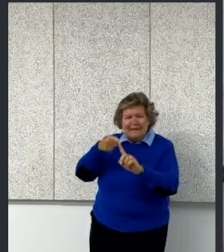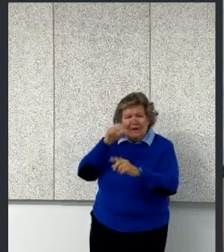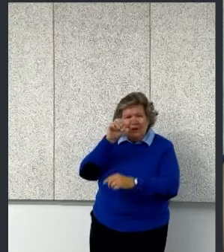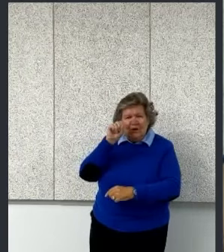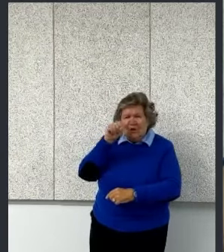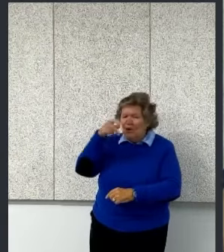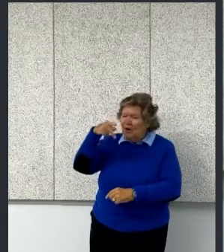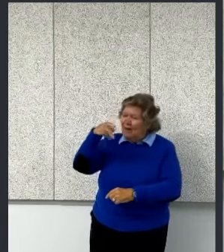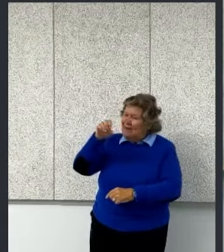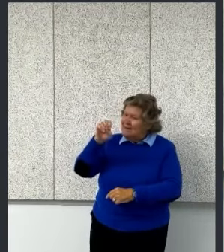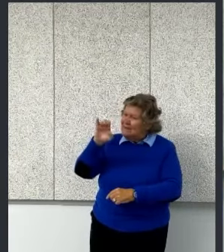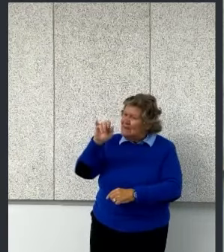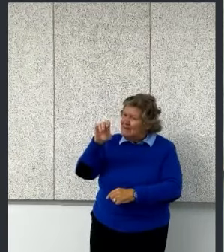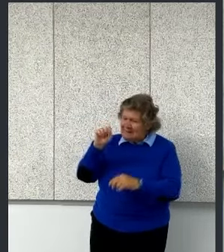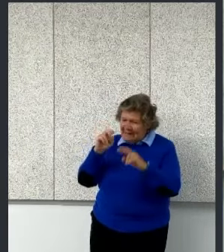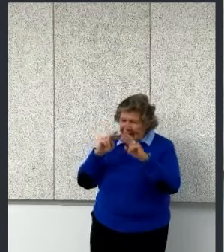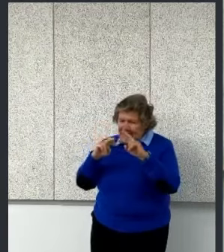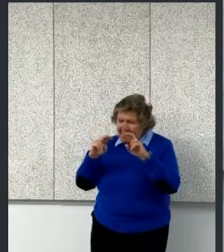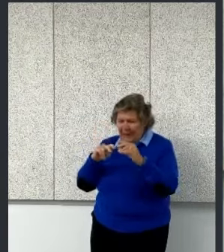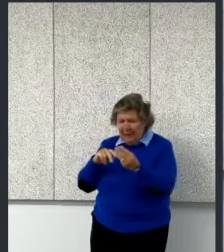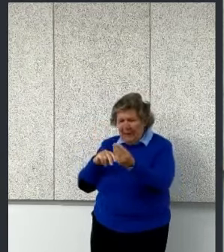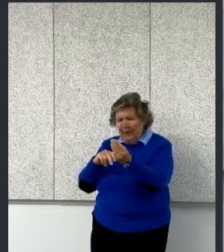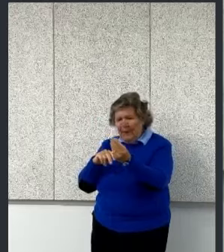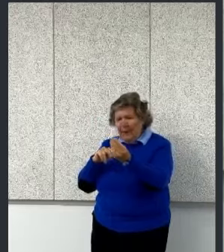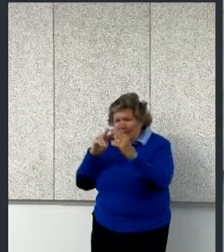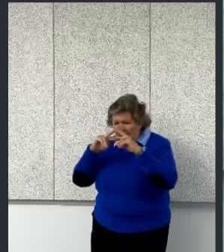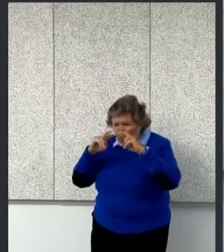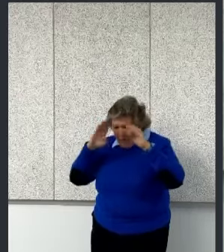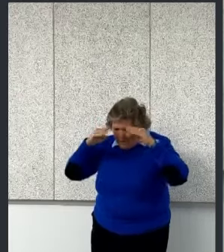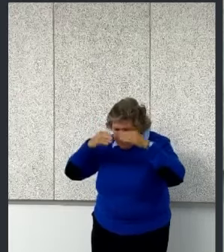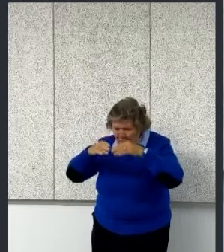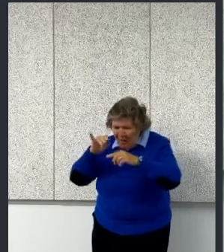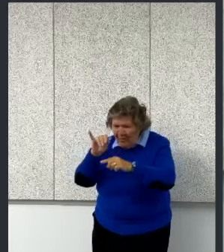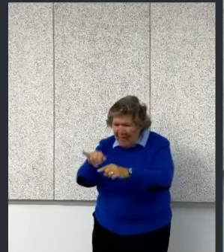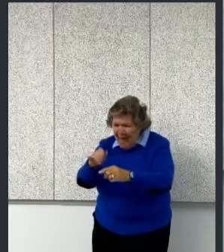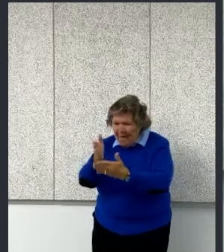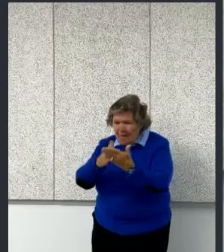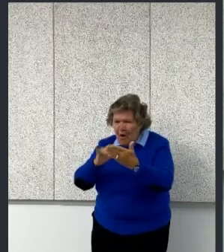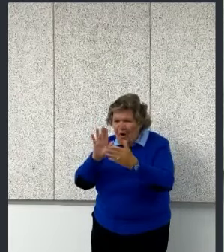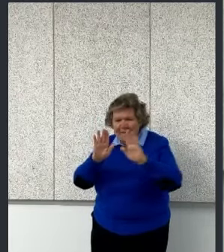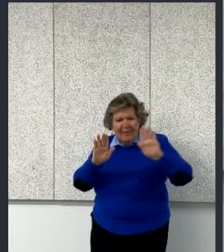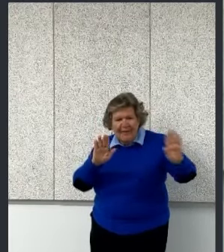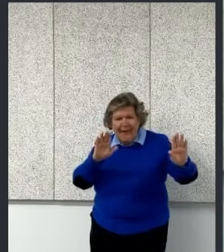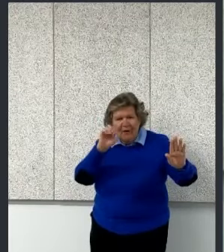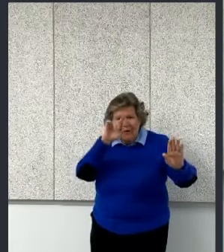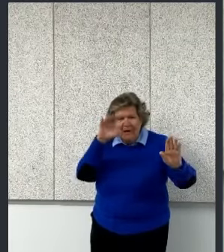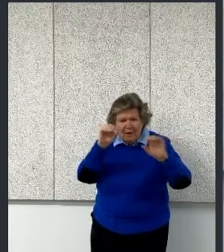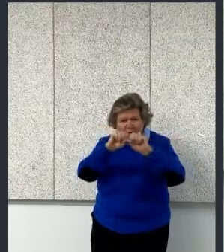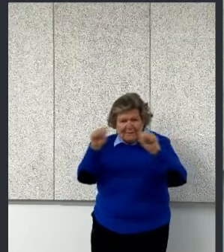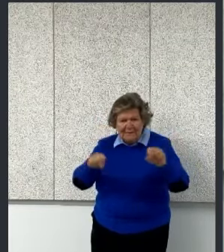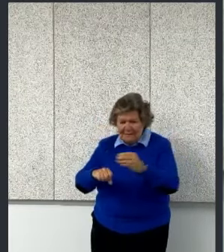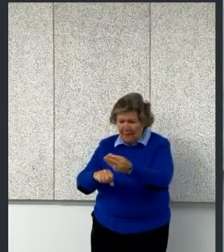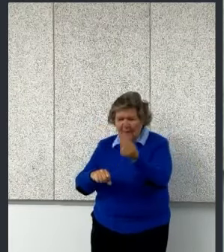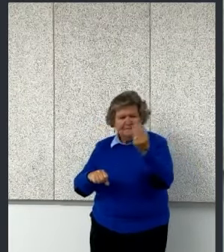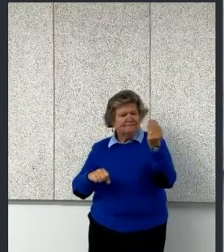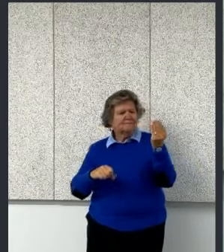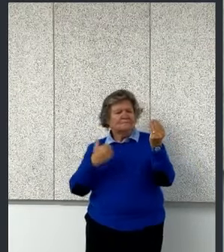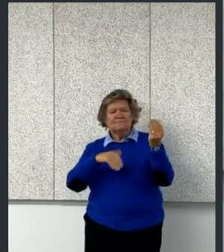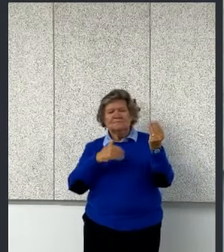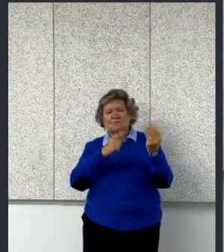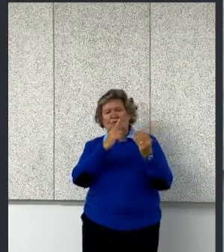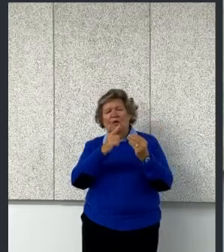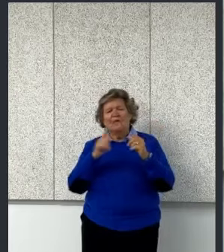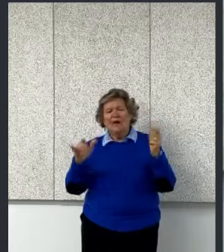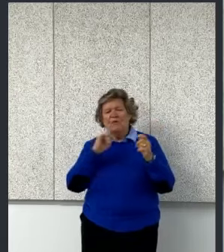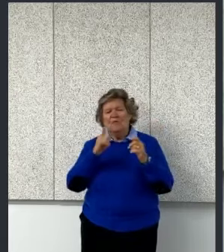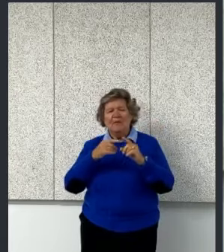that if you go in and you really focus on this aspect of the ecosystem, it is truly going to be the most impactful lever that you